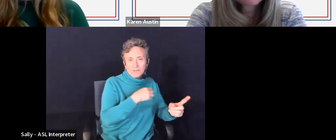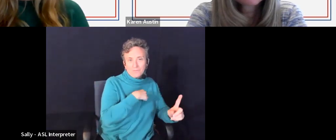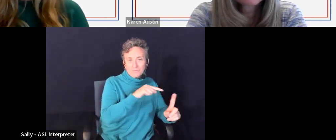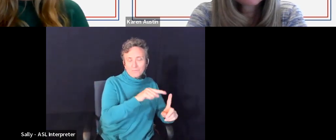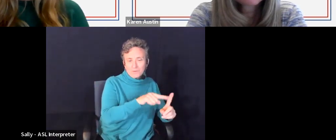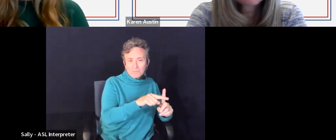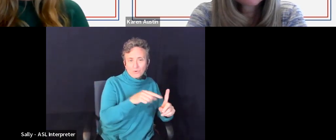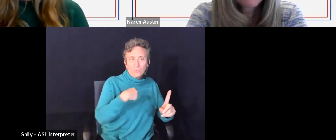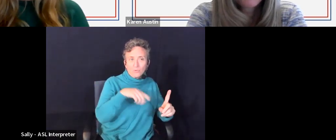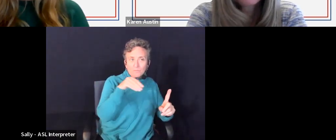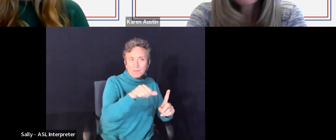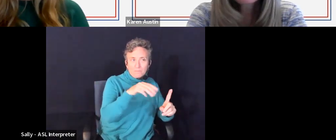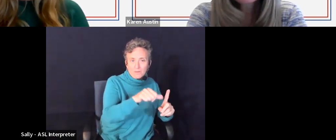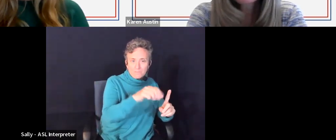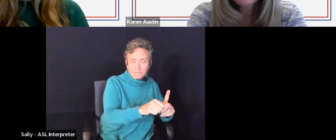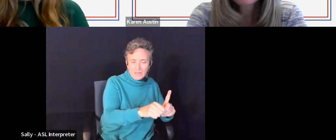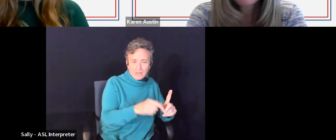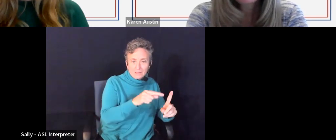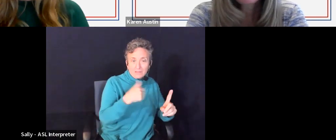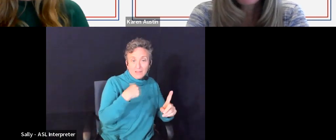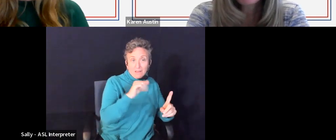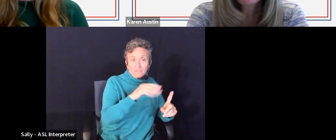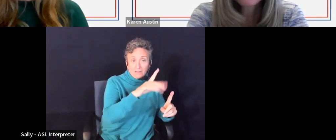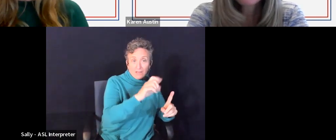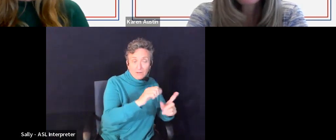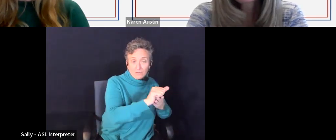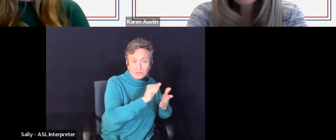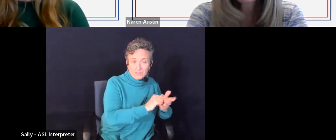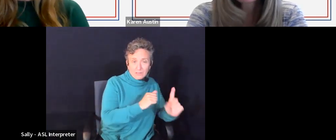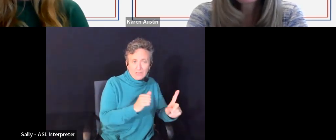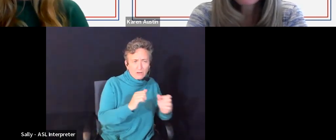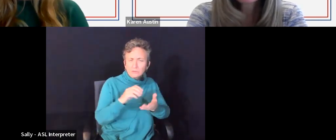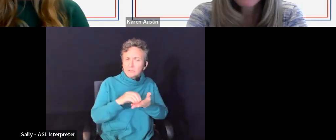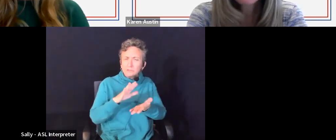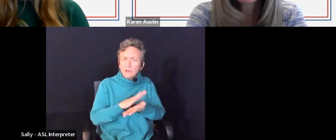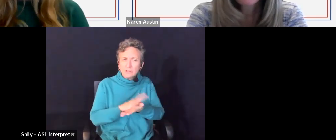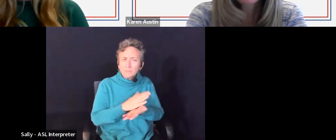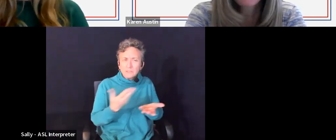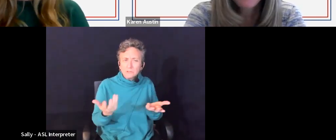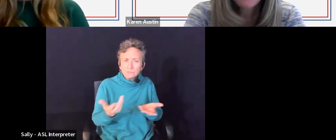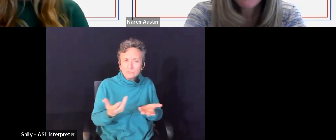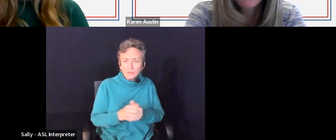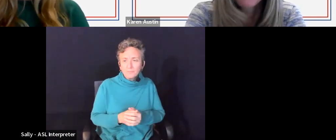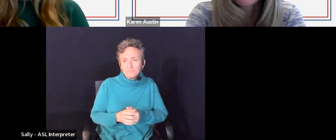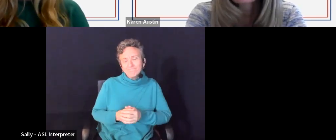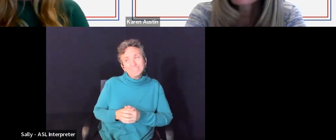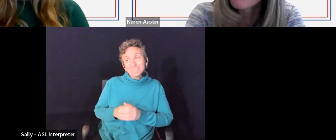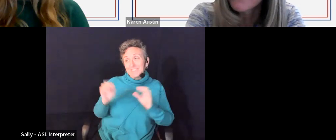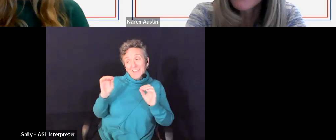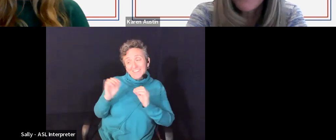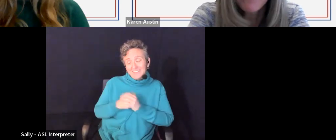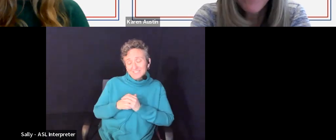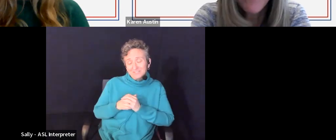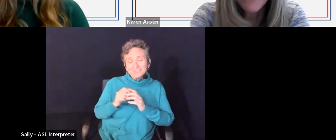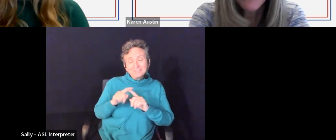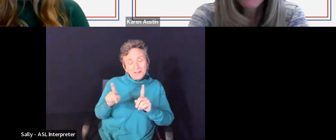do we need? Well, here's the great thing from our view is you don't have to give us any documentation. But